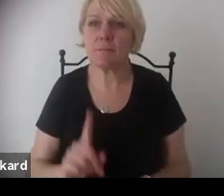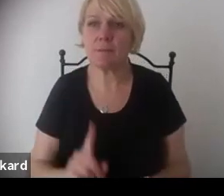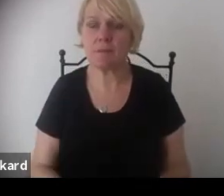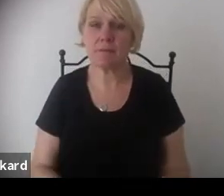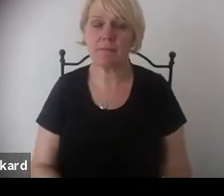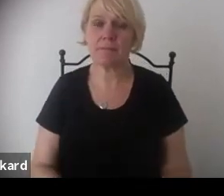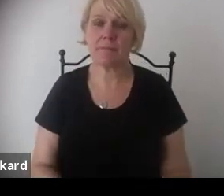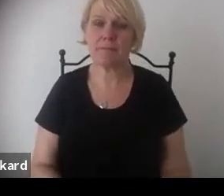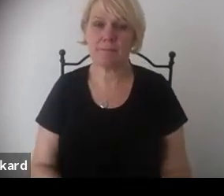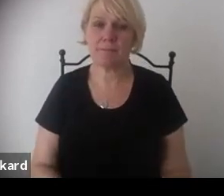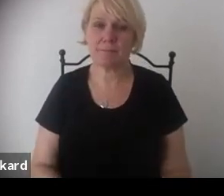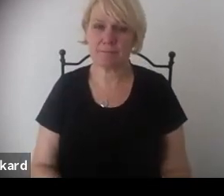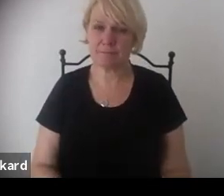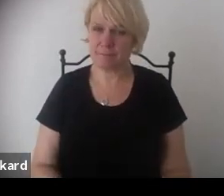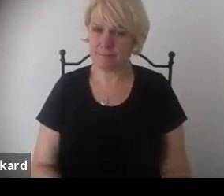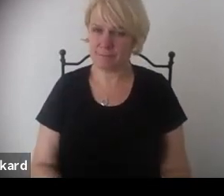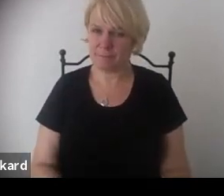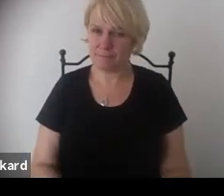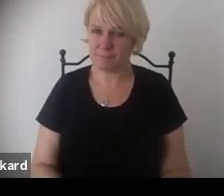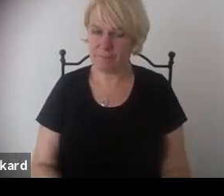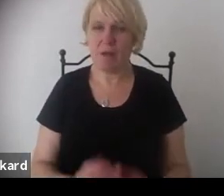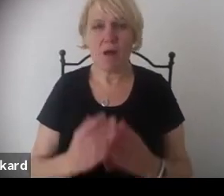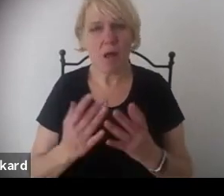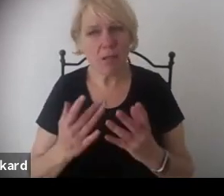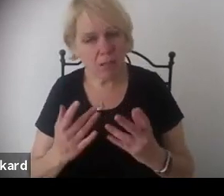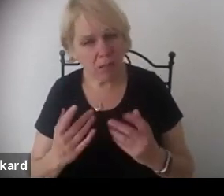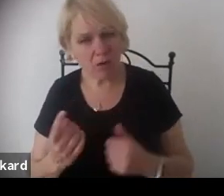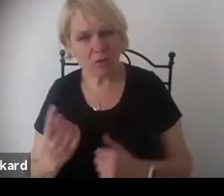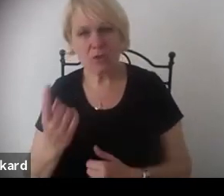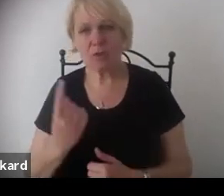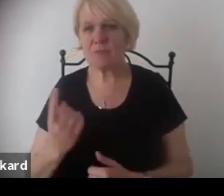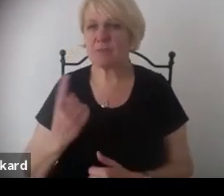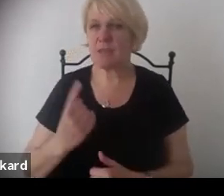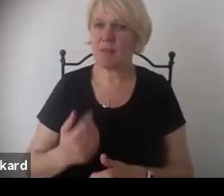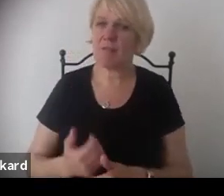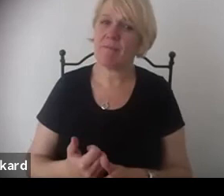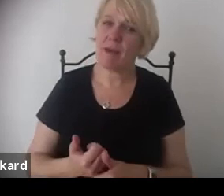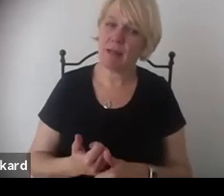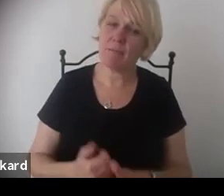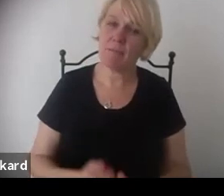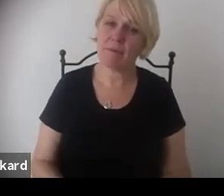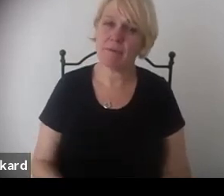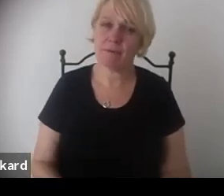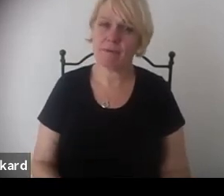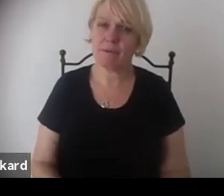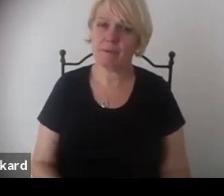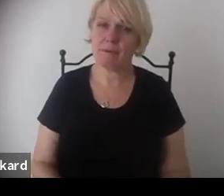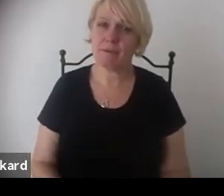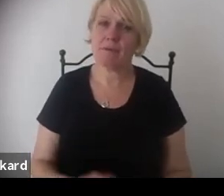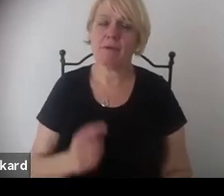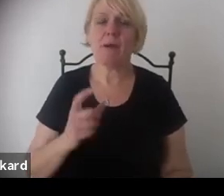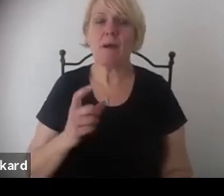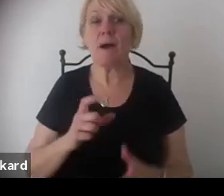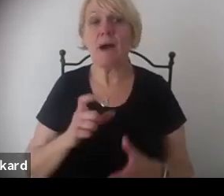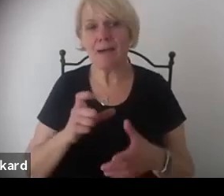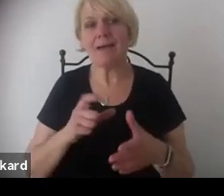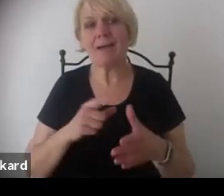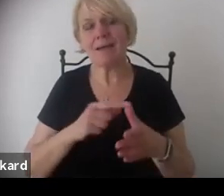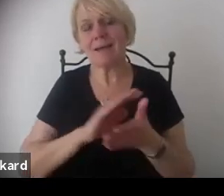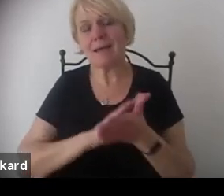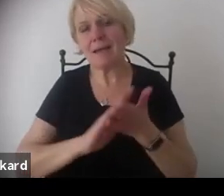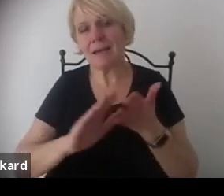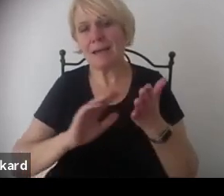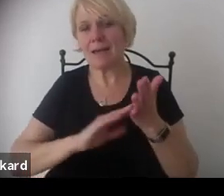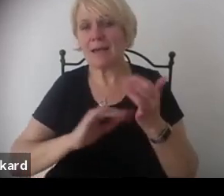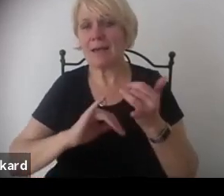of information out there, a lot of self-help. But like Jackie said, our CAM services remain very much engaged in this